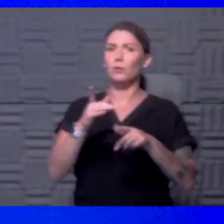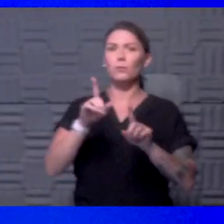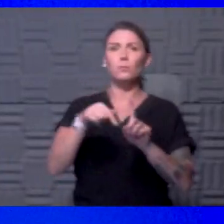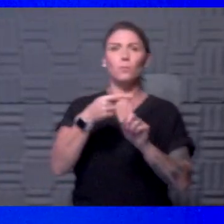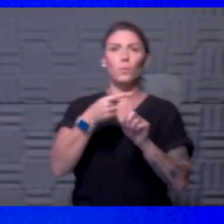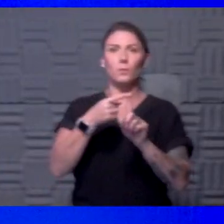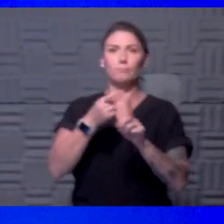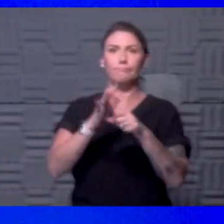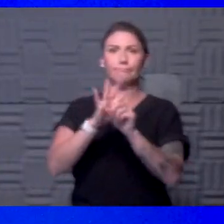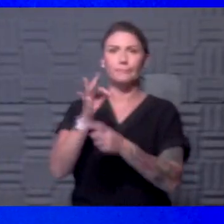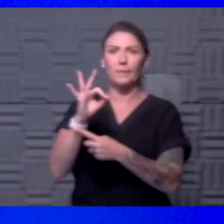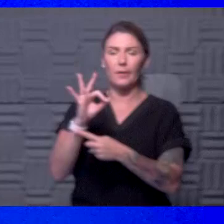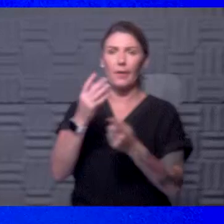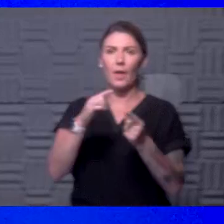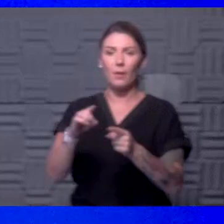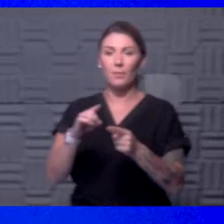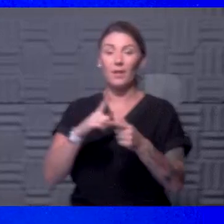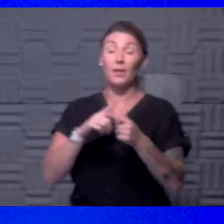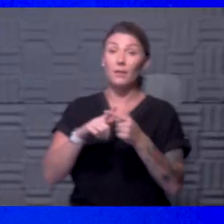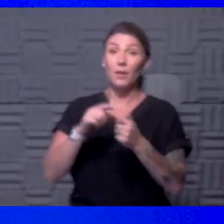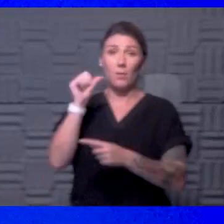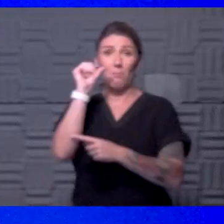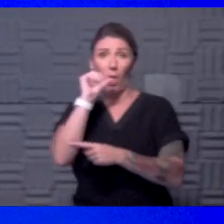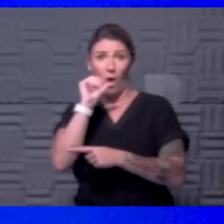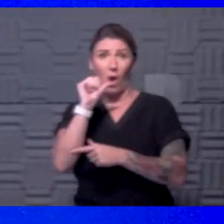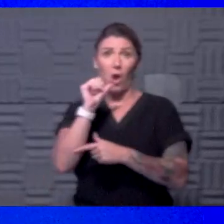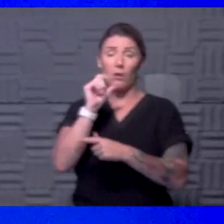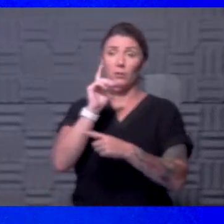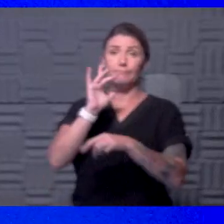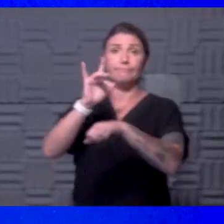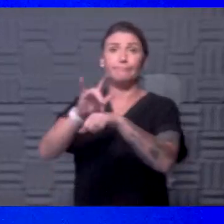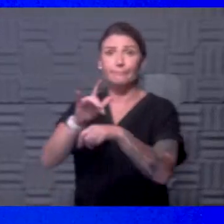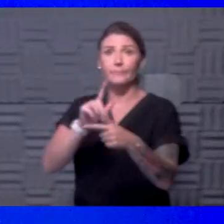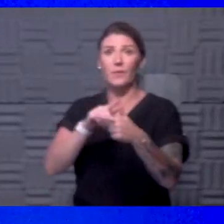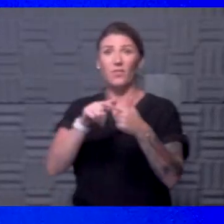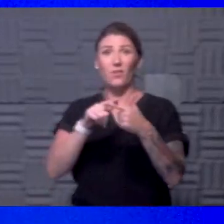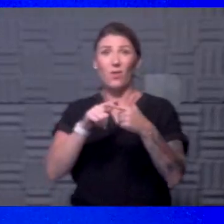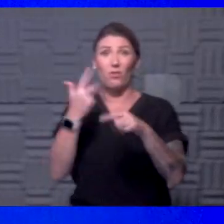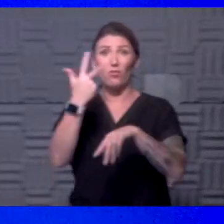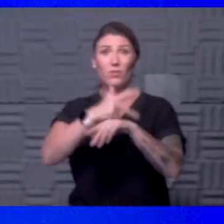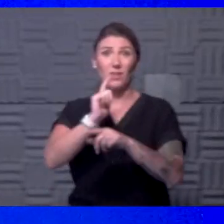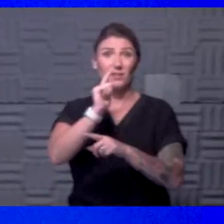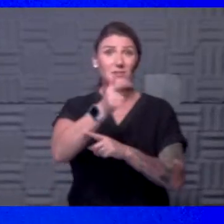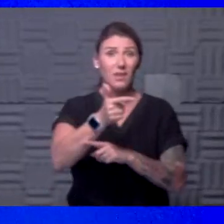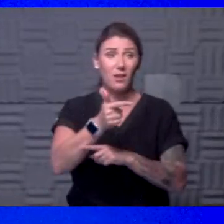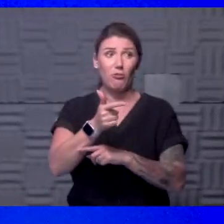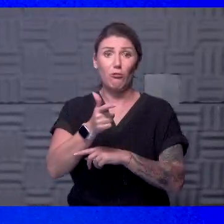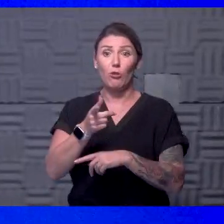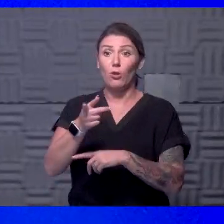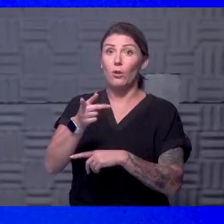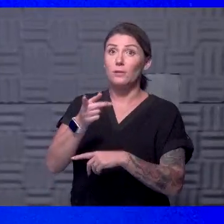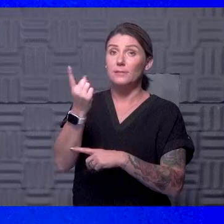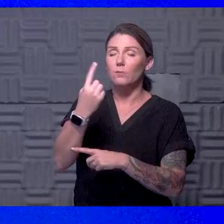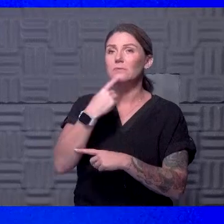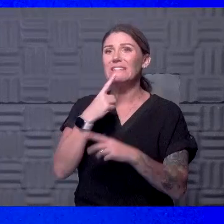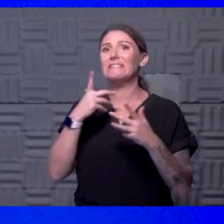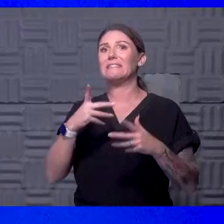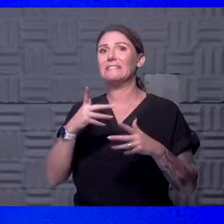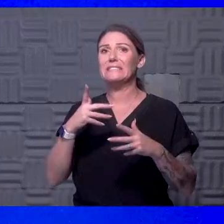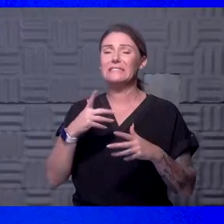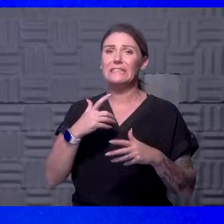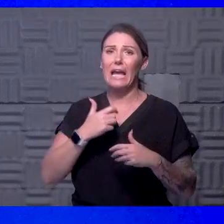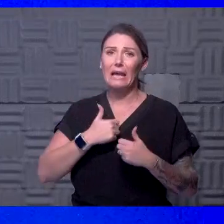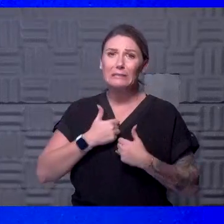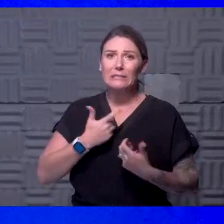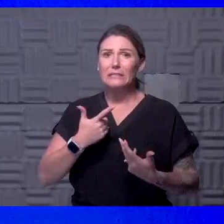went to a bar and then got contacted, 3 or 4 days later, hey, I have COVID, so that patient ended up getting it.